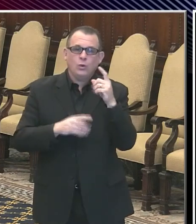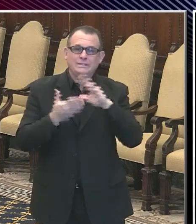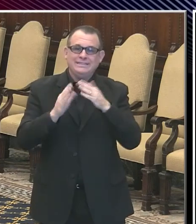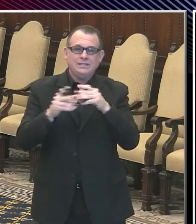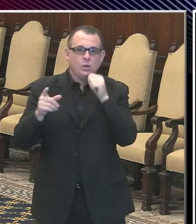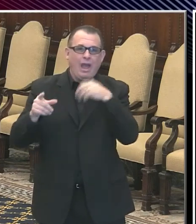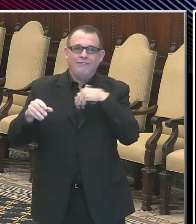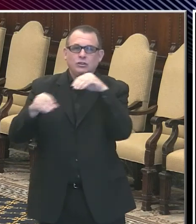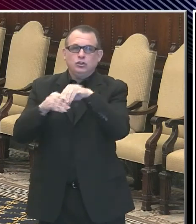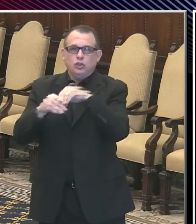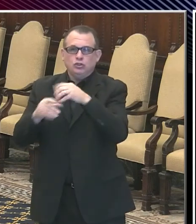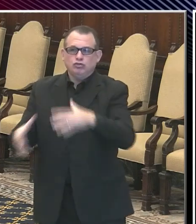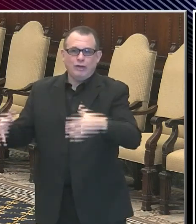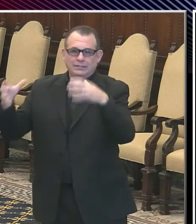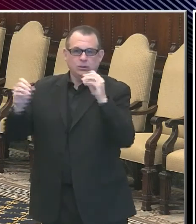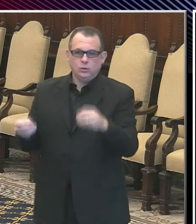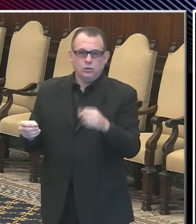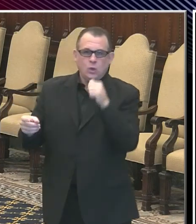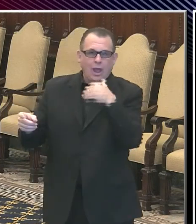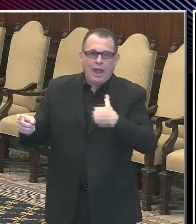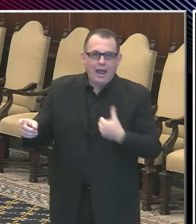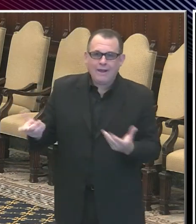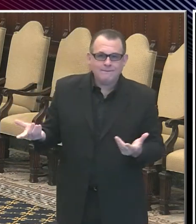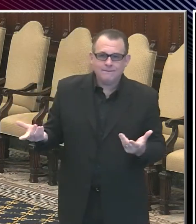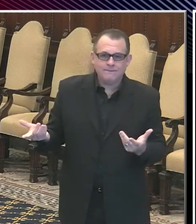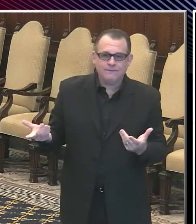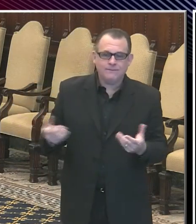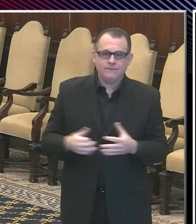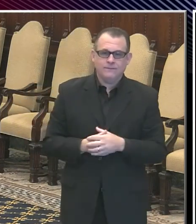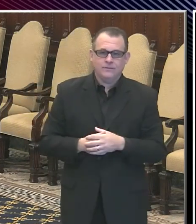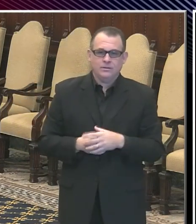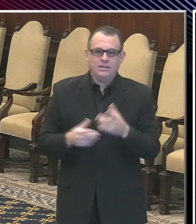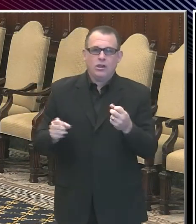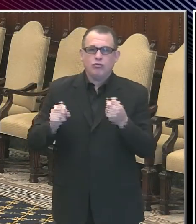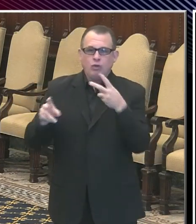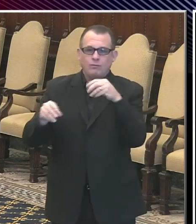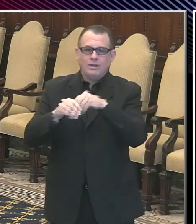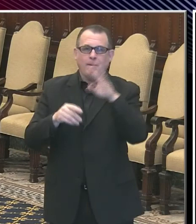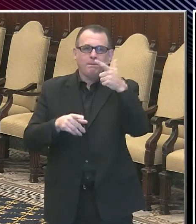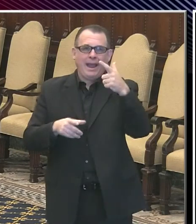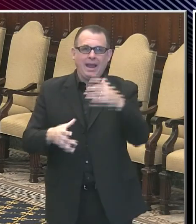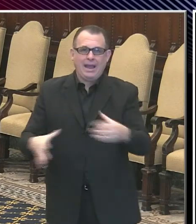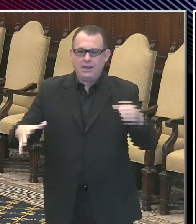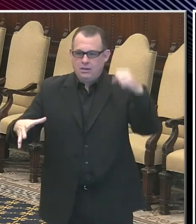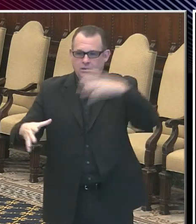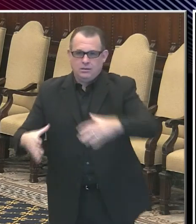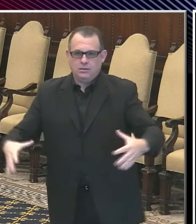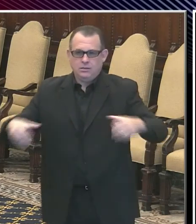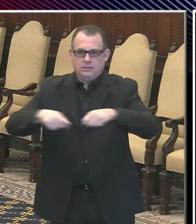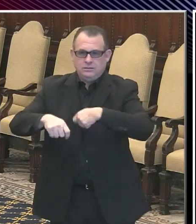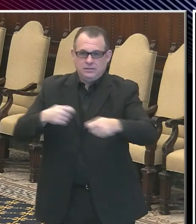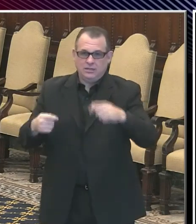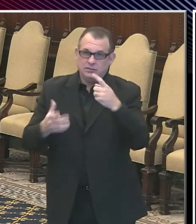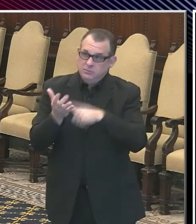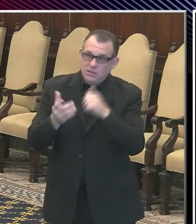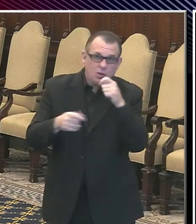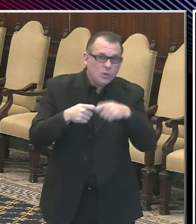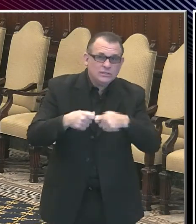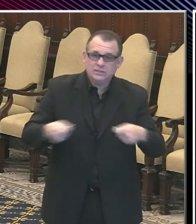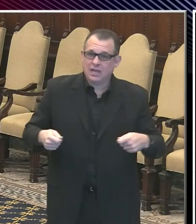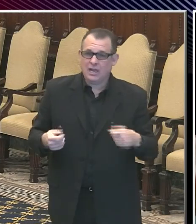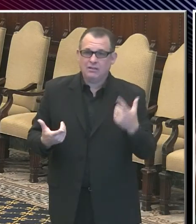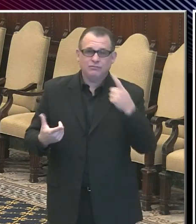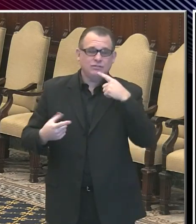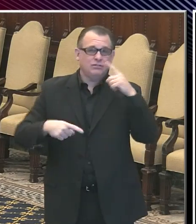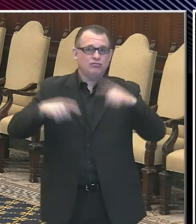trash, basically throw their trash out in a bag, whether it's tied up or not, is random.